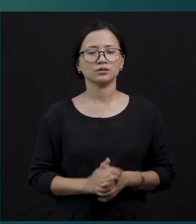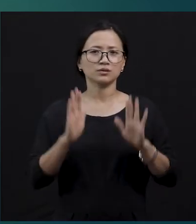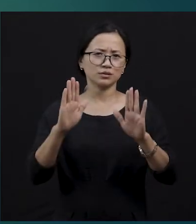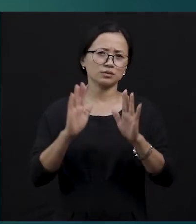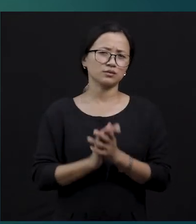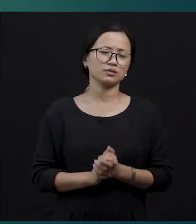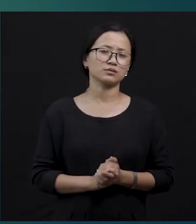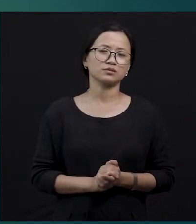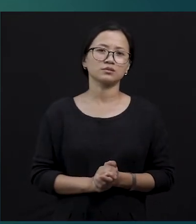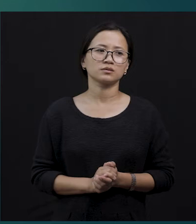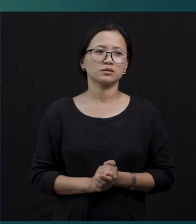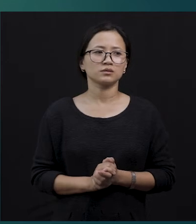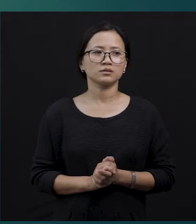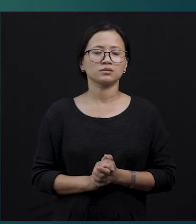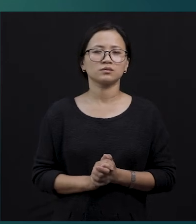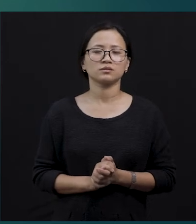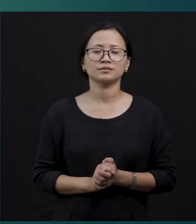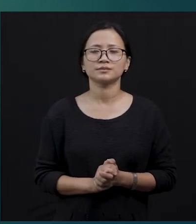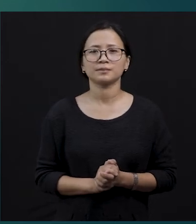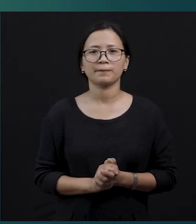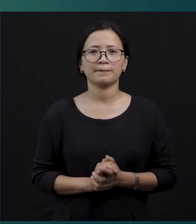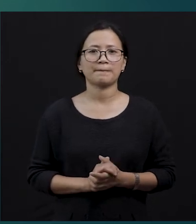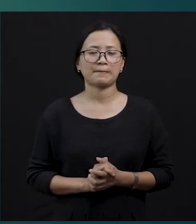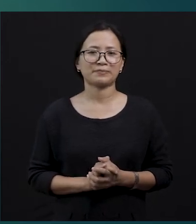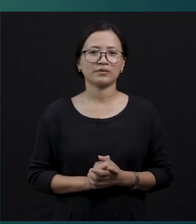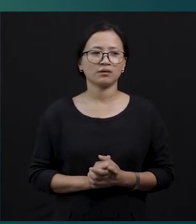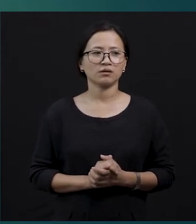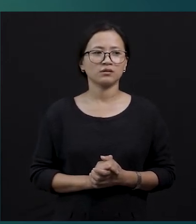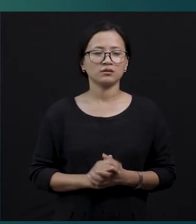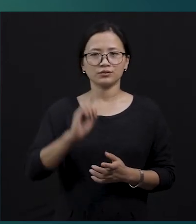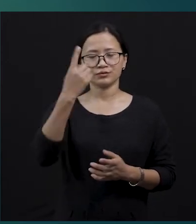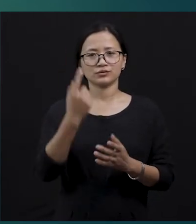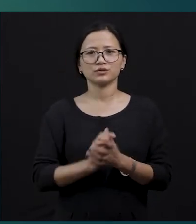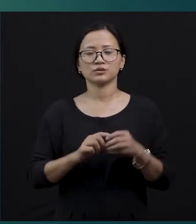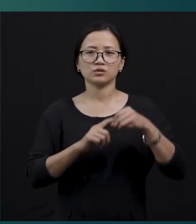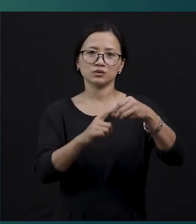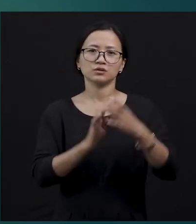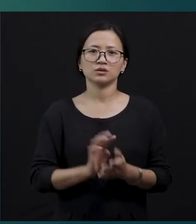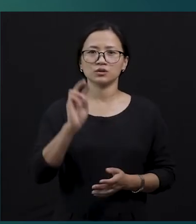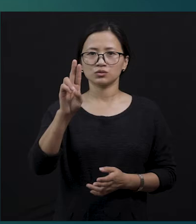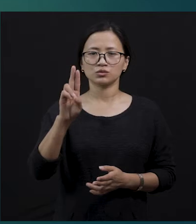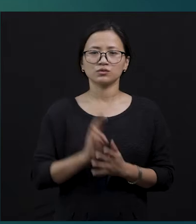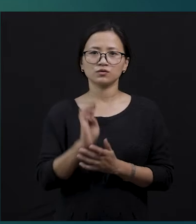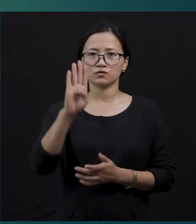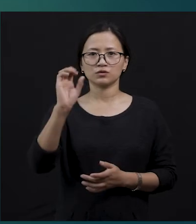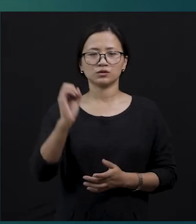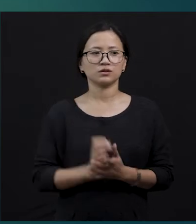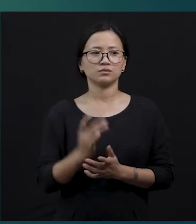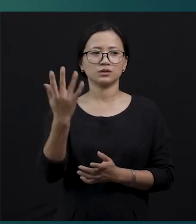have to change into hours as well as into minutes. So, the first question we have here